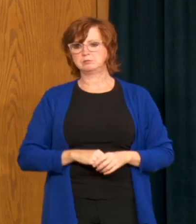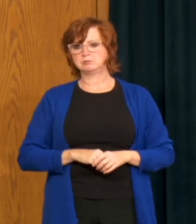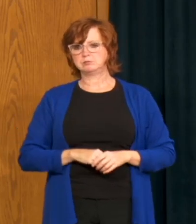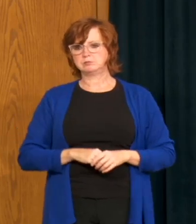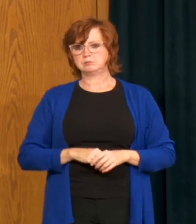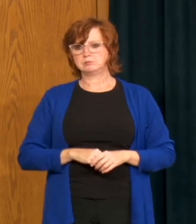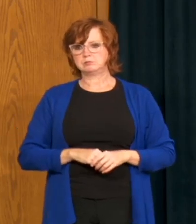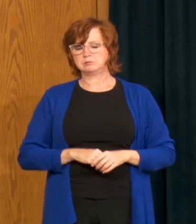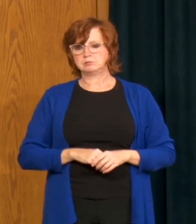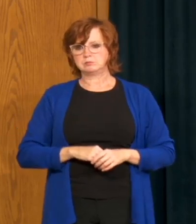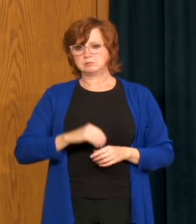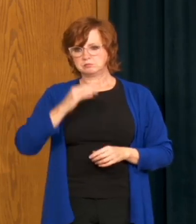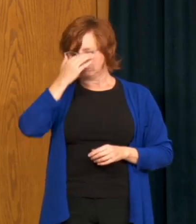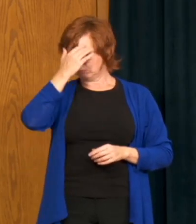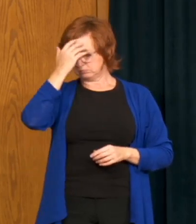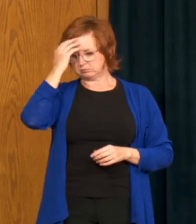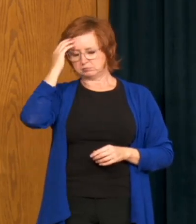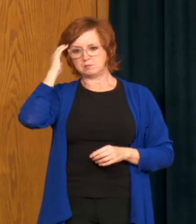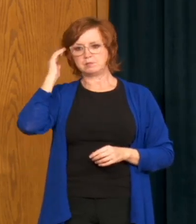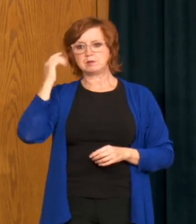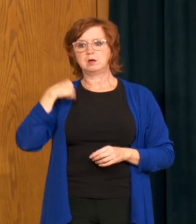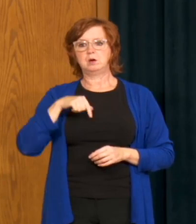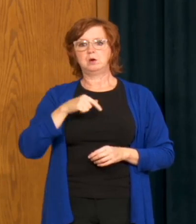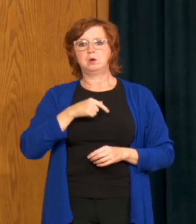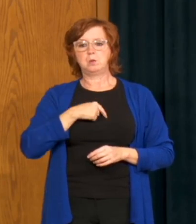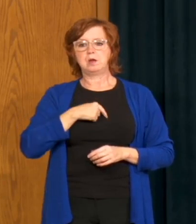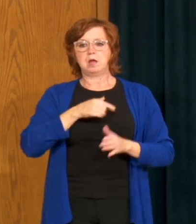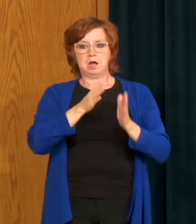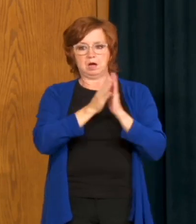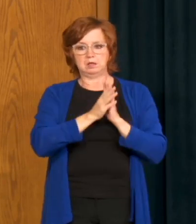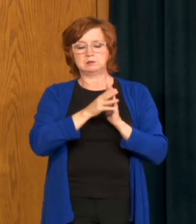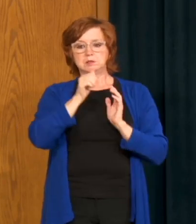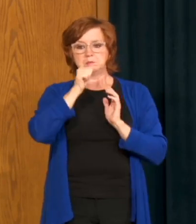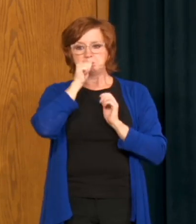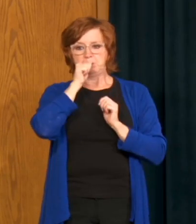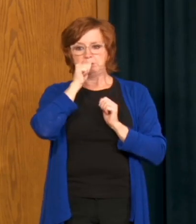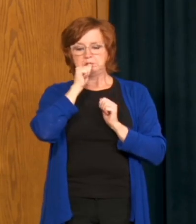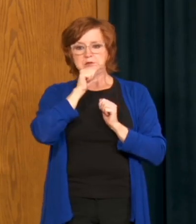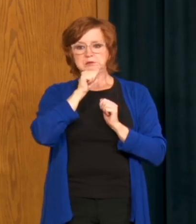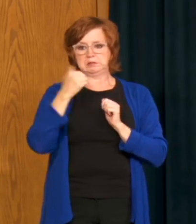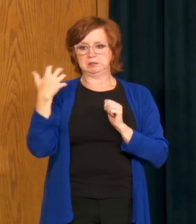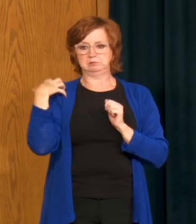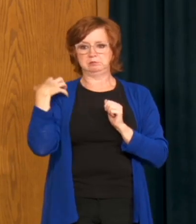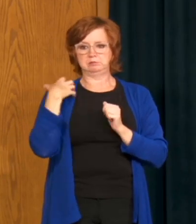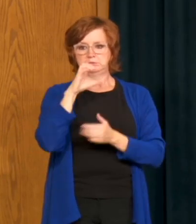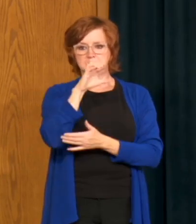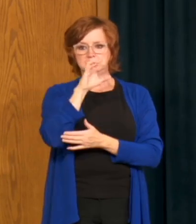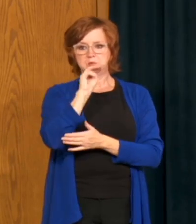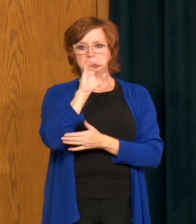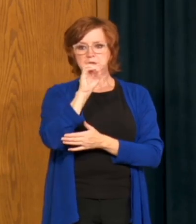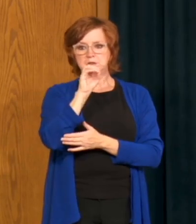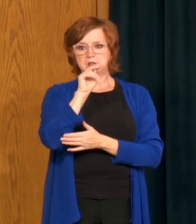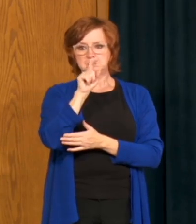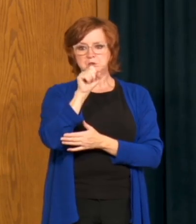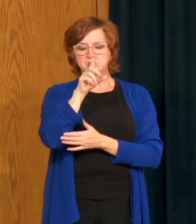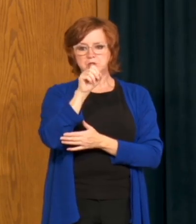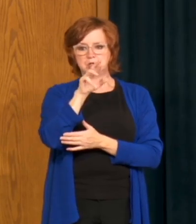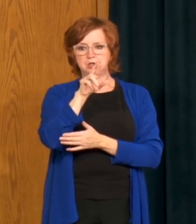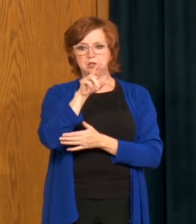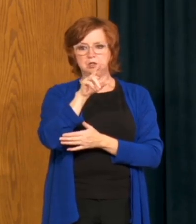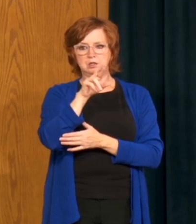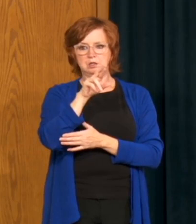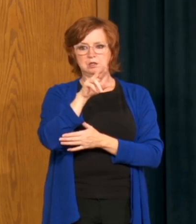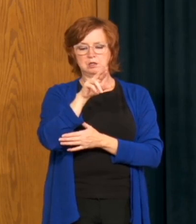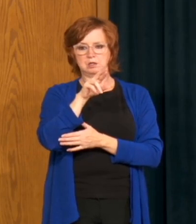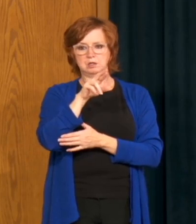if we were naming communities where COVID was and the number of cases, unless it was a very, very small community. And I have to say that this is probably